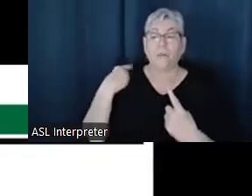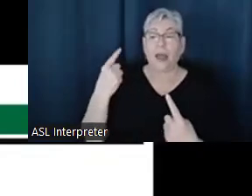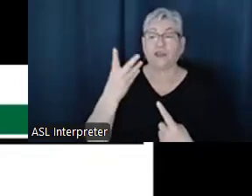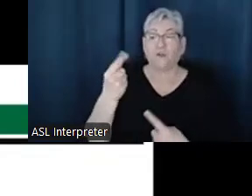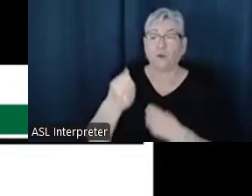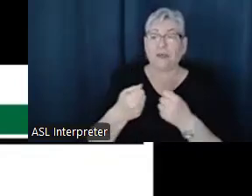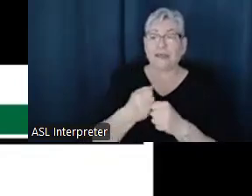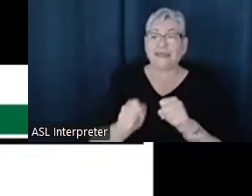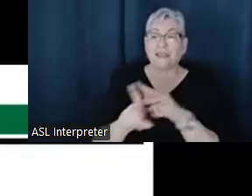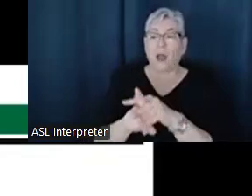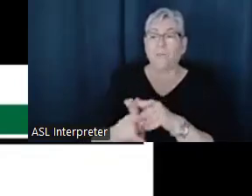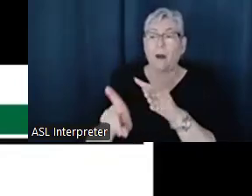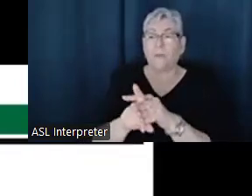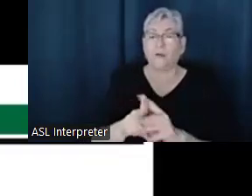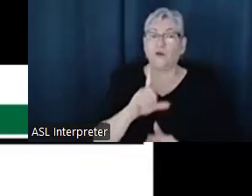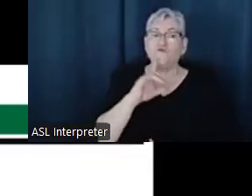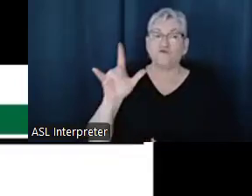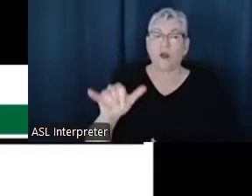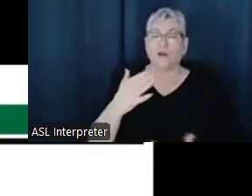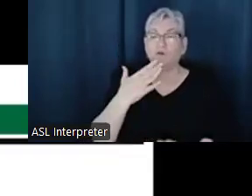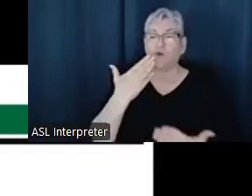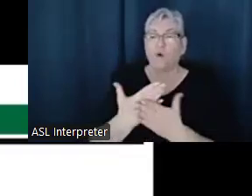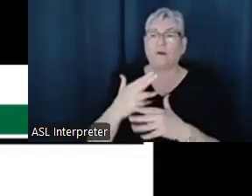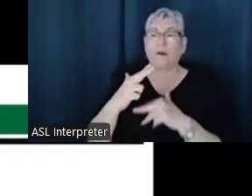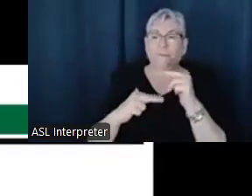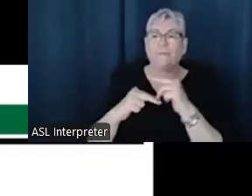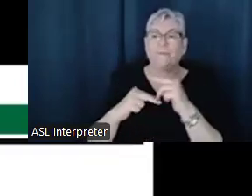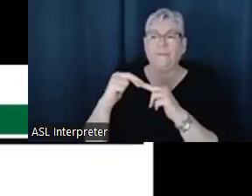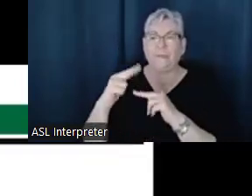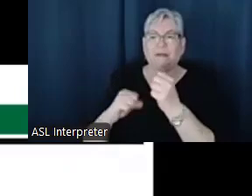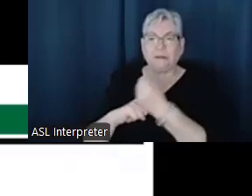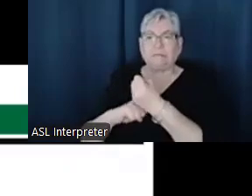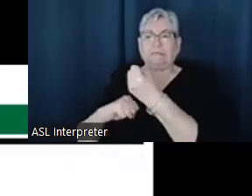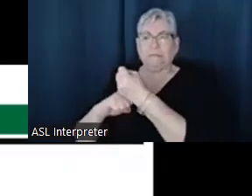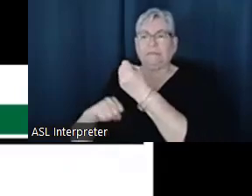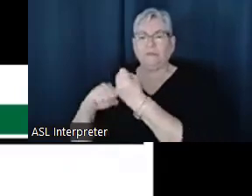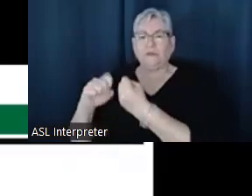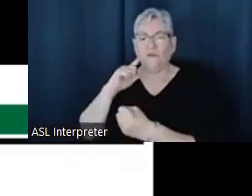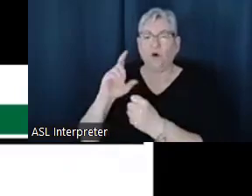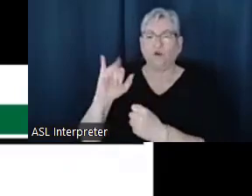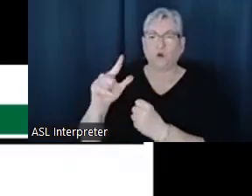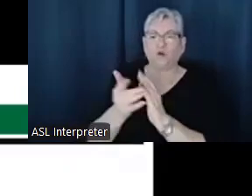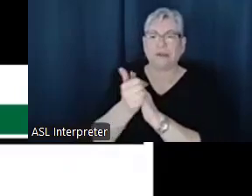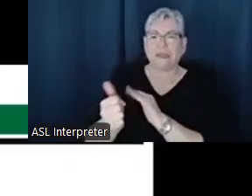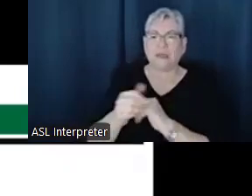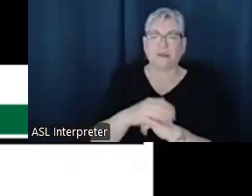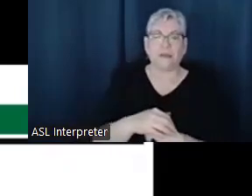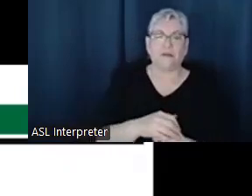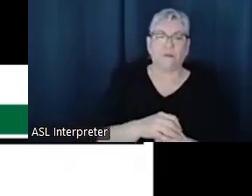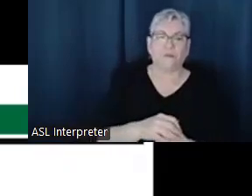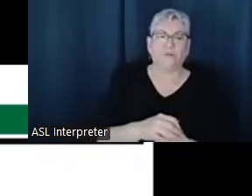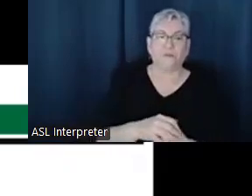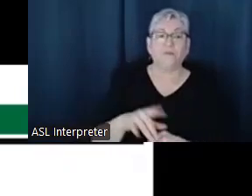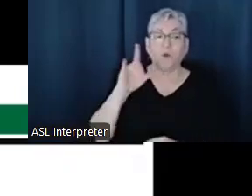being really good building blocks to some of these social skills. It sounds like a lot of what